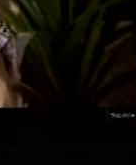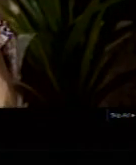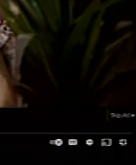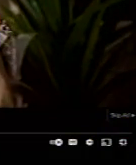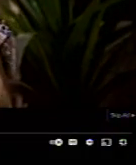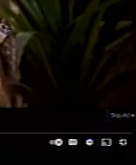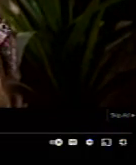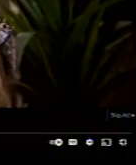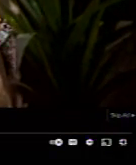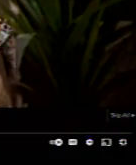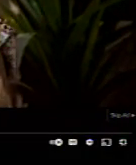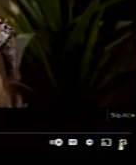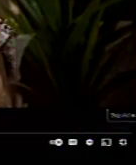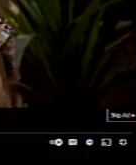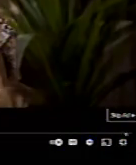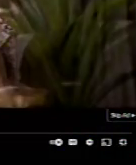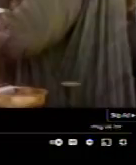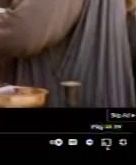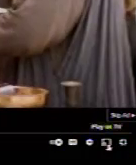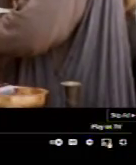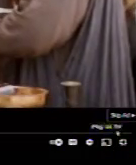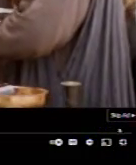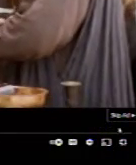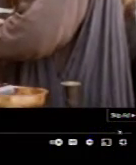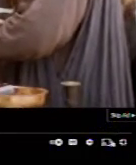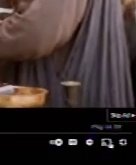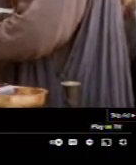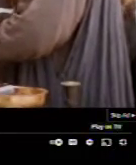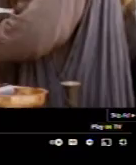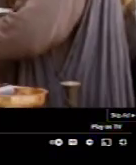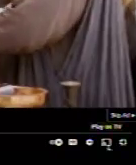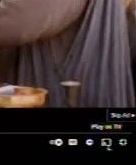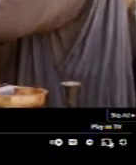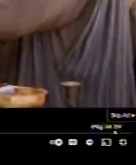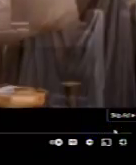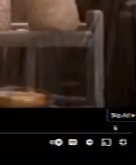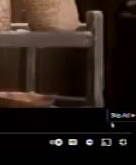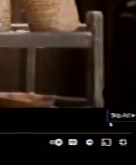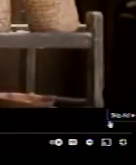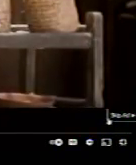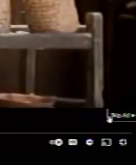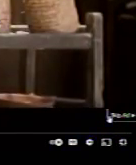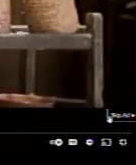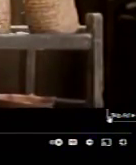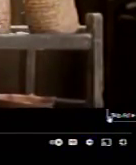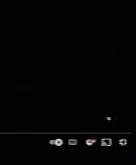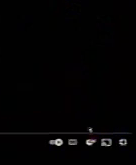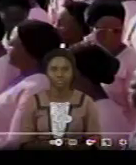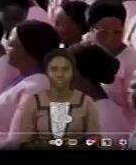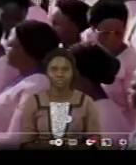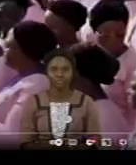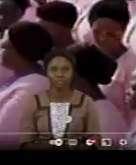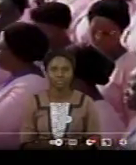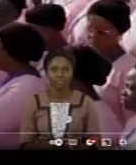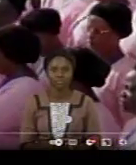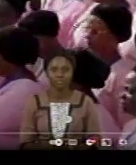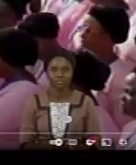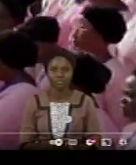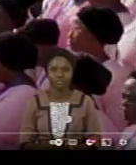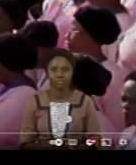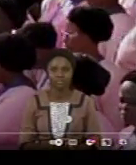imagination, not to change the Christmas story, but envision the people, places.